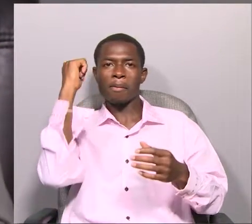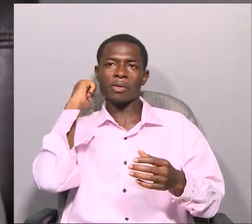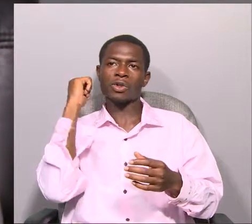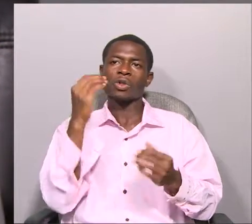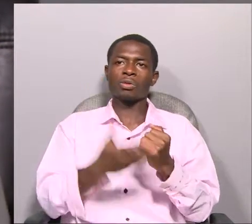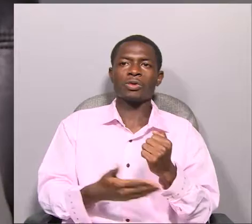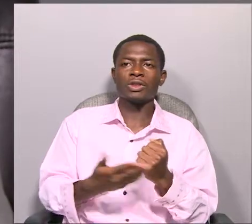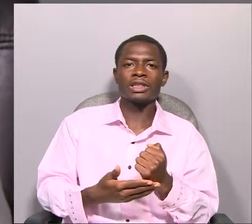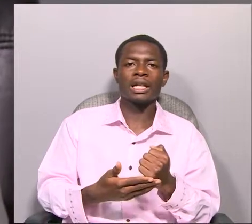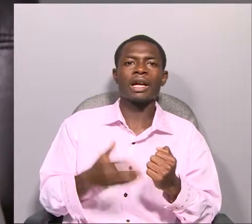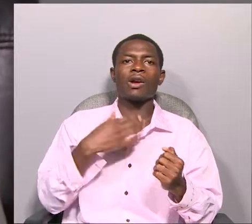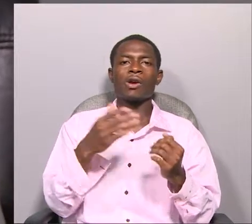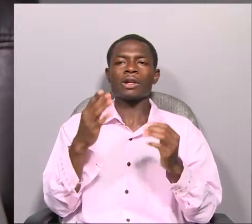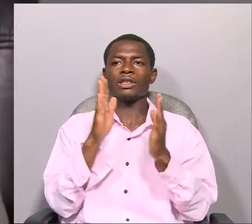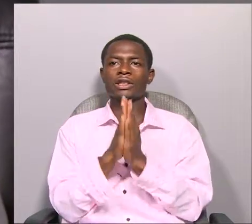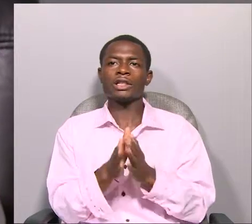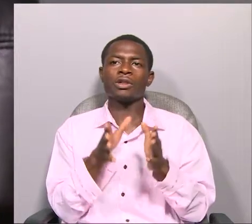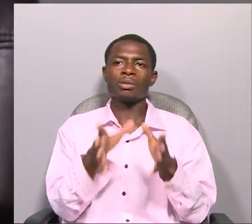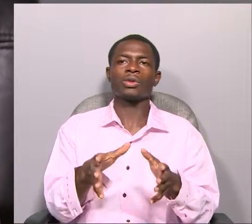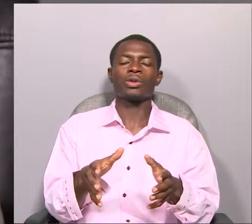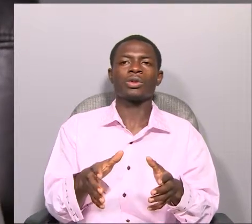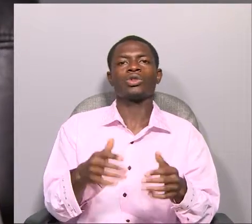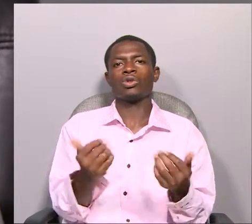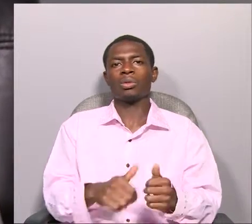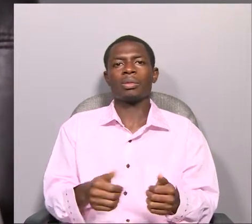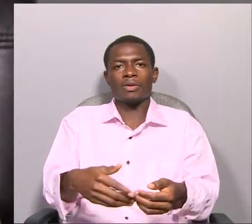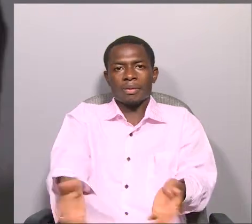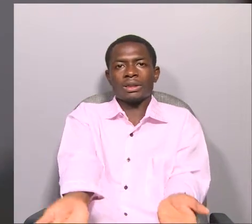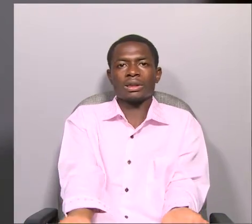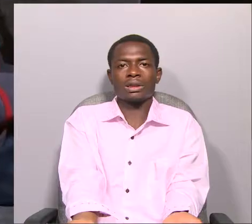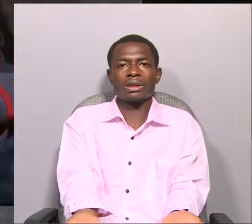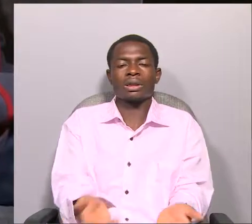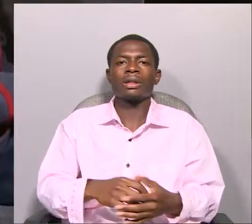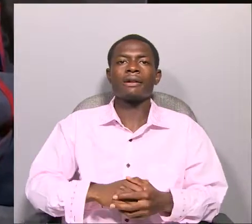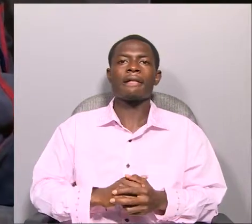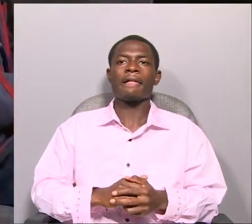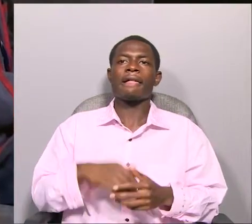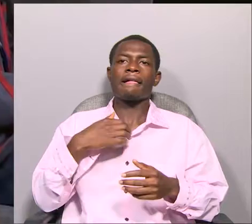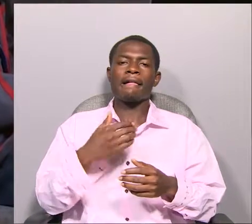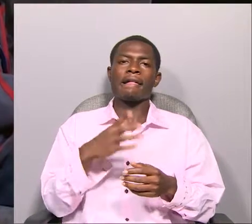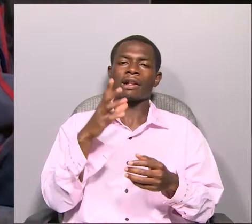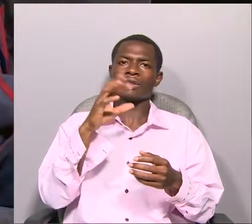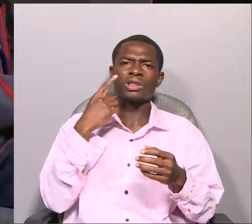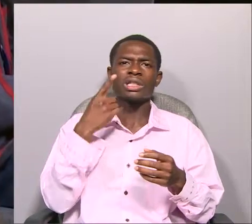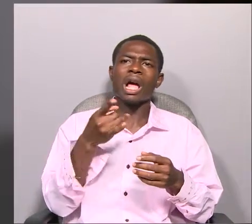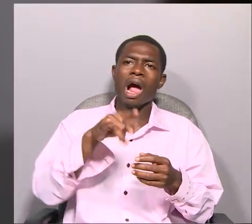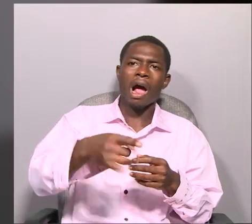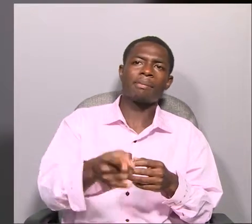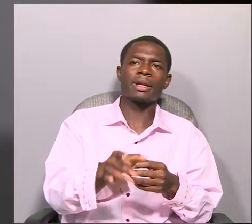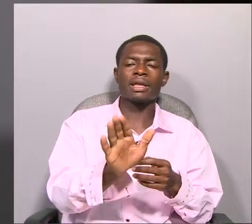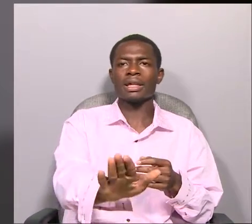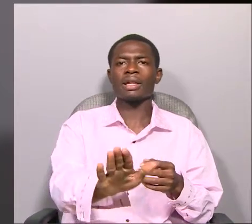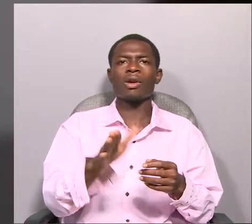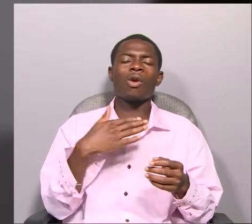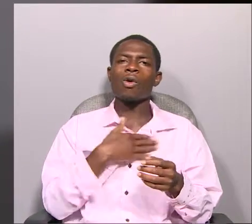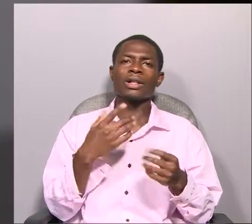backgrounds or political backgrounds or religious backgrounds, there's no room in it. So it could be happening. If it is happening,